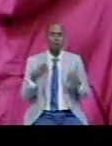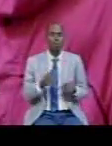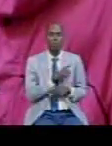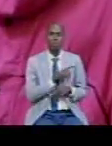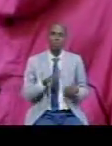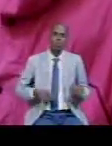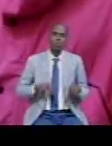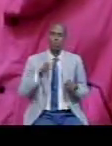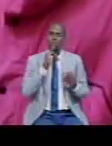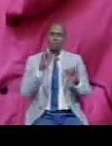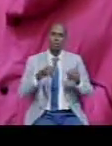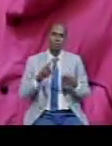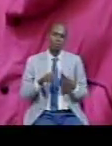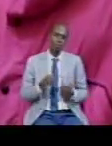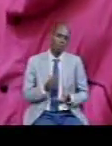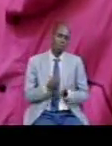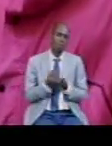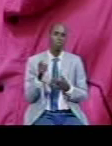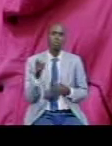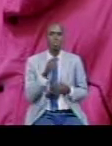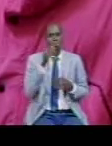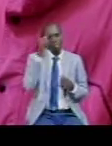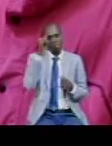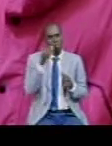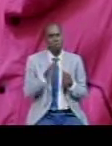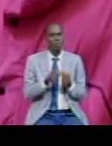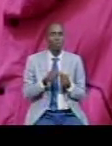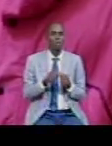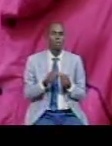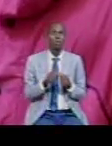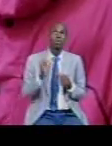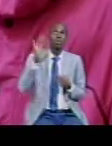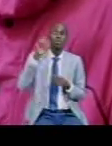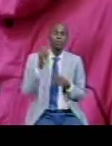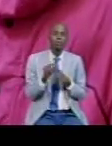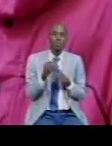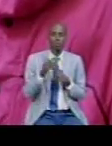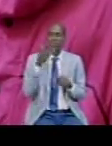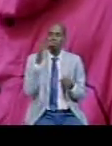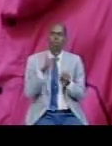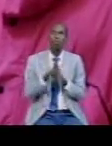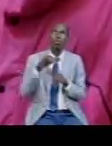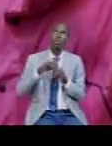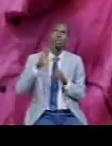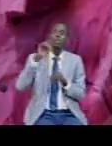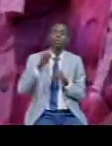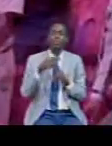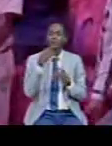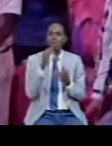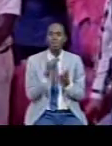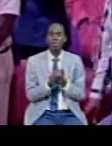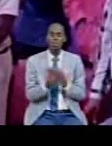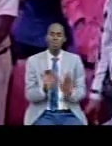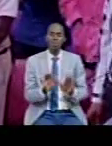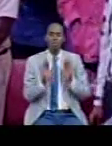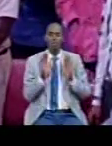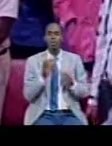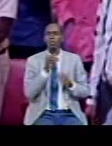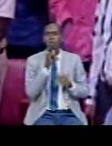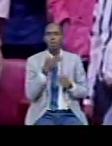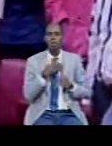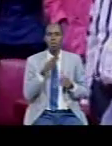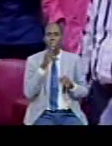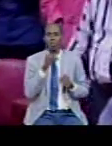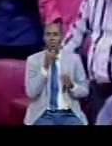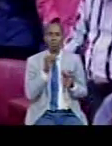able to stand by you. Remember his word in the promise in the word of God. He said, fear not and be not dismayed.